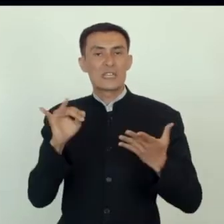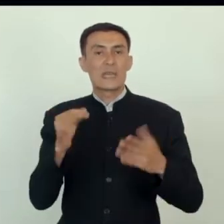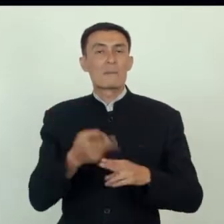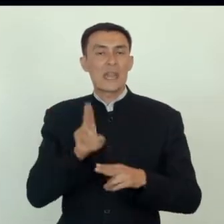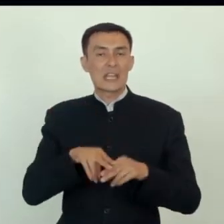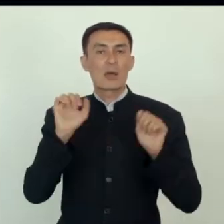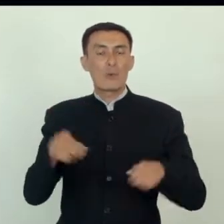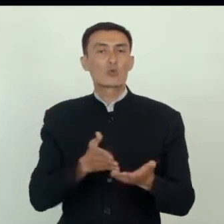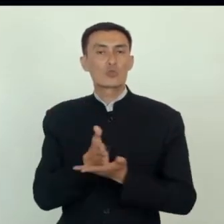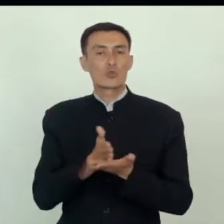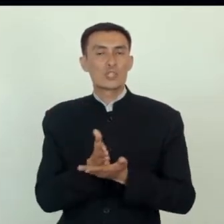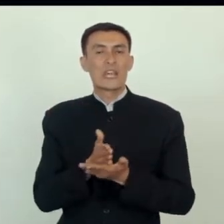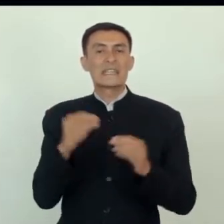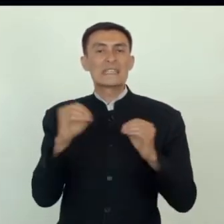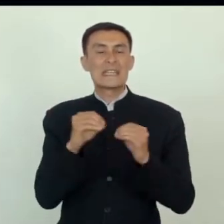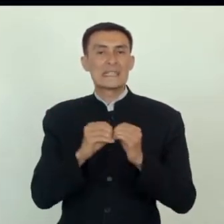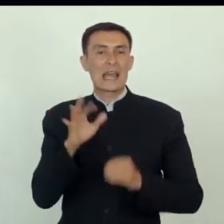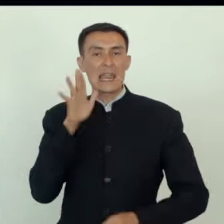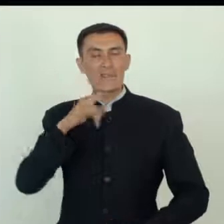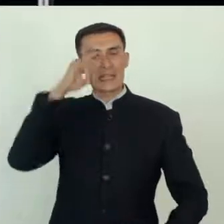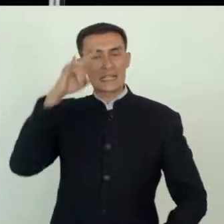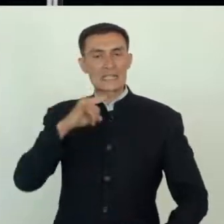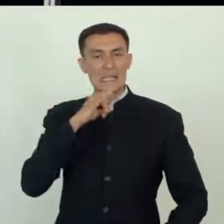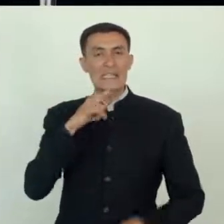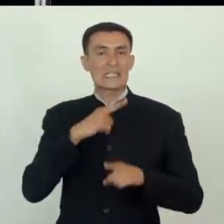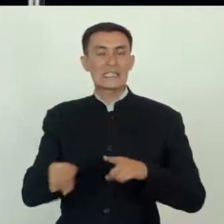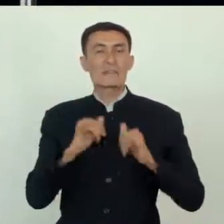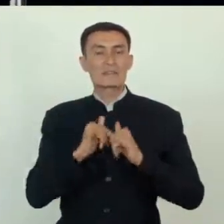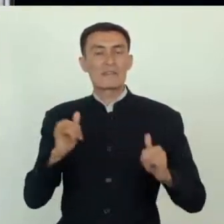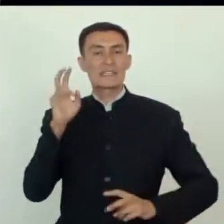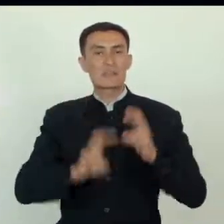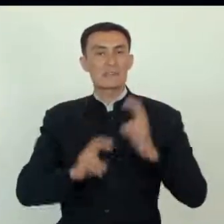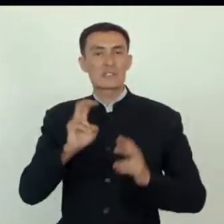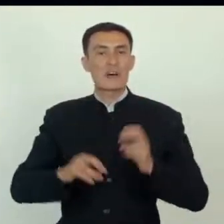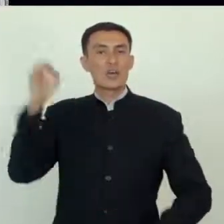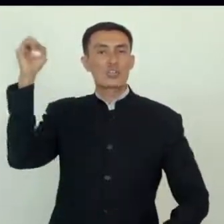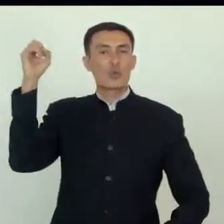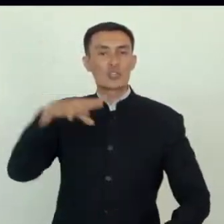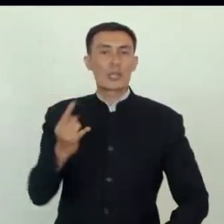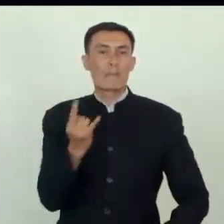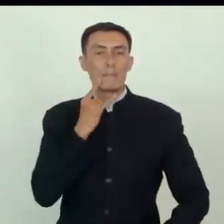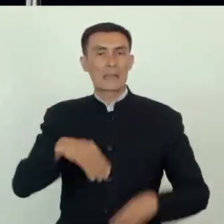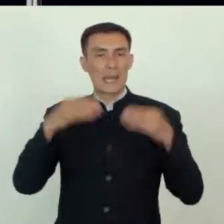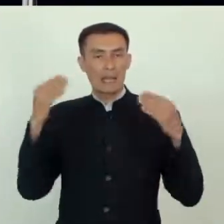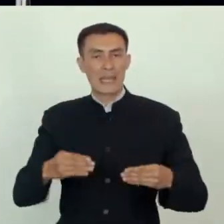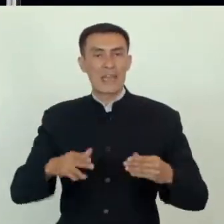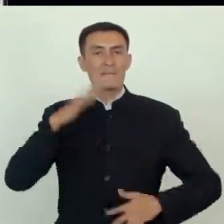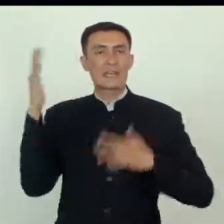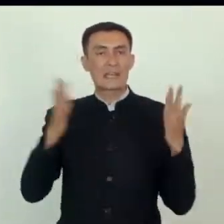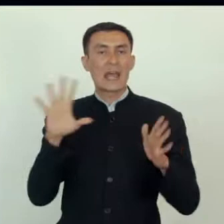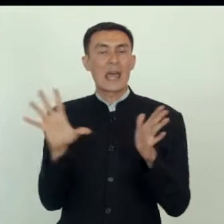for almost 10 years. Kazakhstan is developing the production of solar batteries, wind power stations, and energy-saving